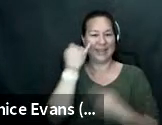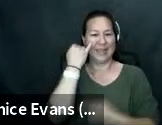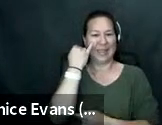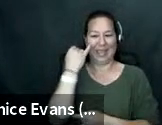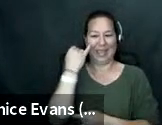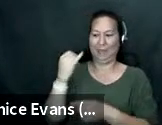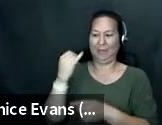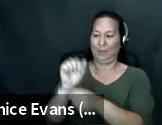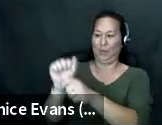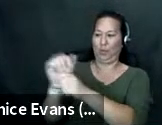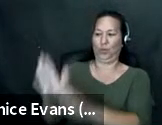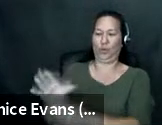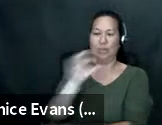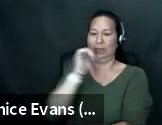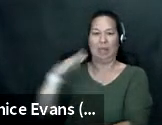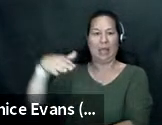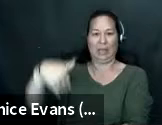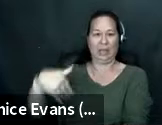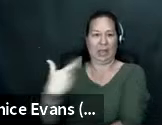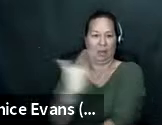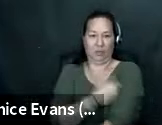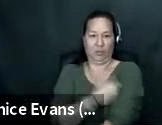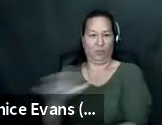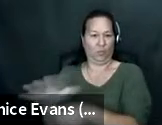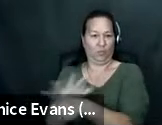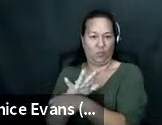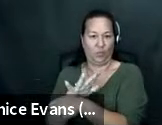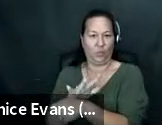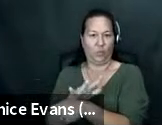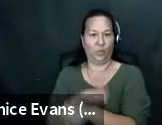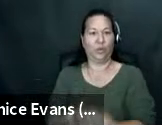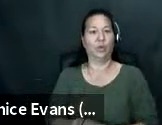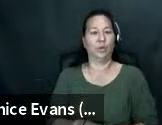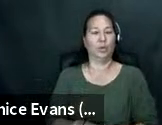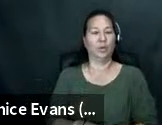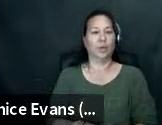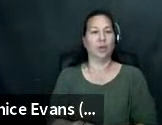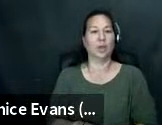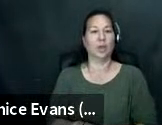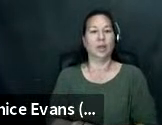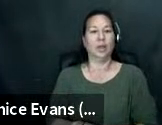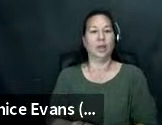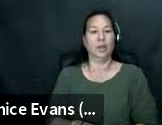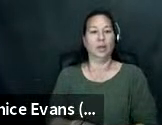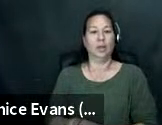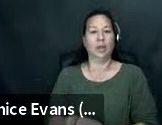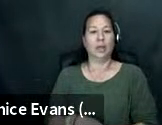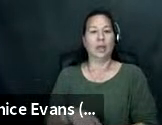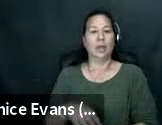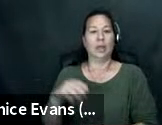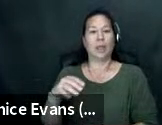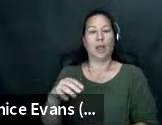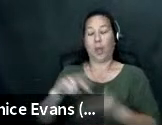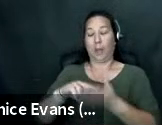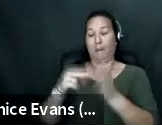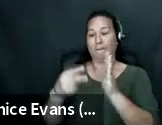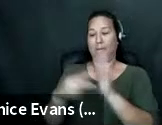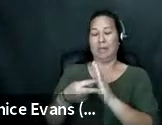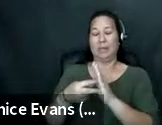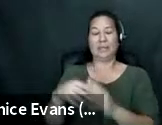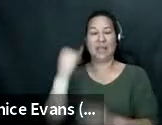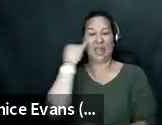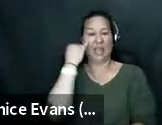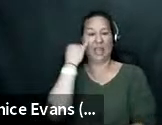vaccinated employee or person is where there are 2 weeks after their second dose in a 2-dose